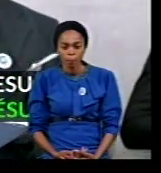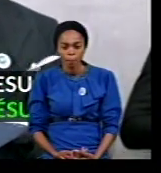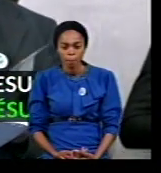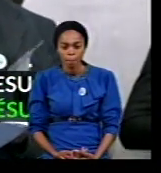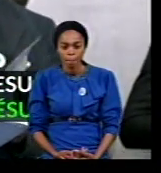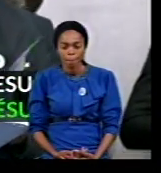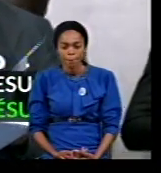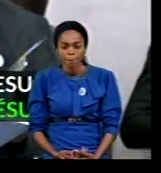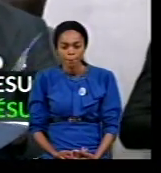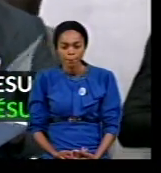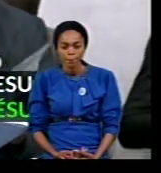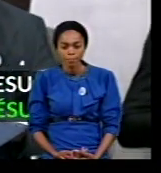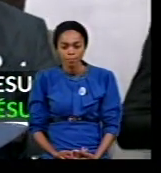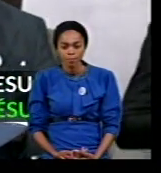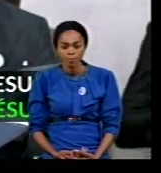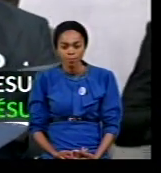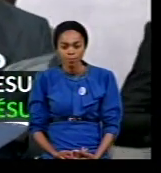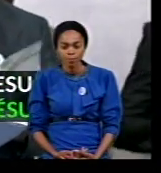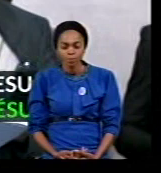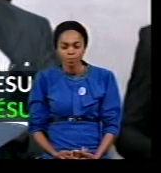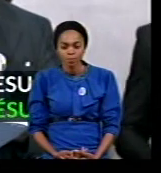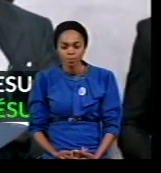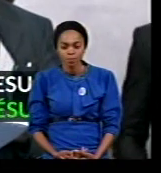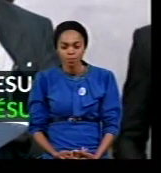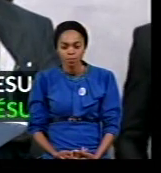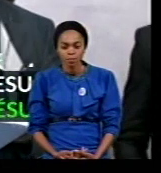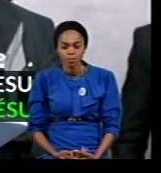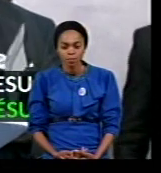name. That shows, number one,